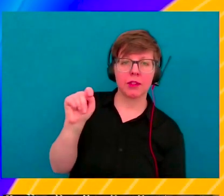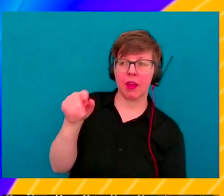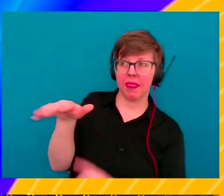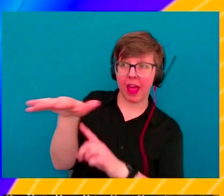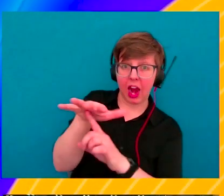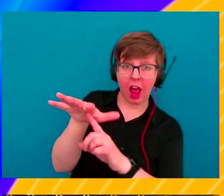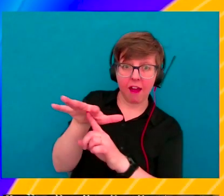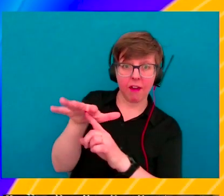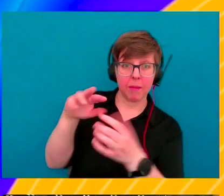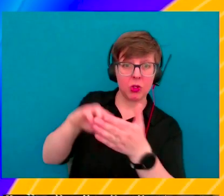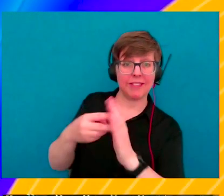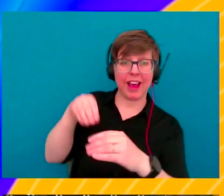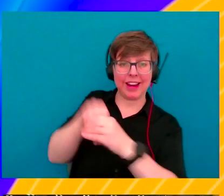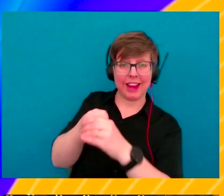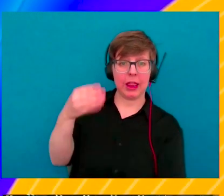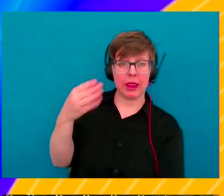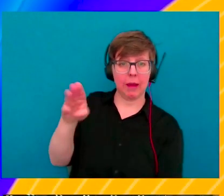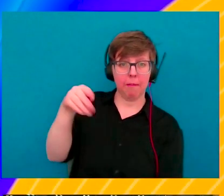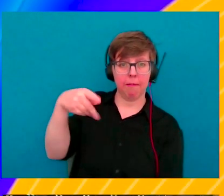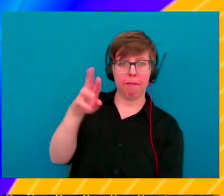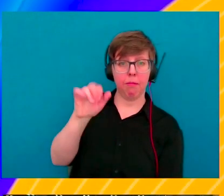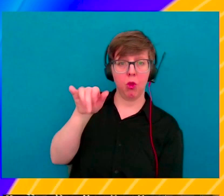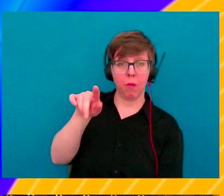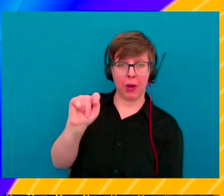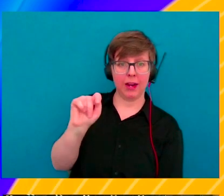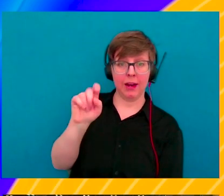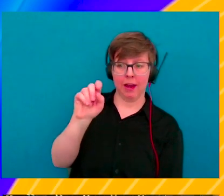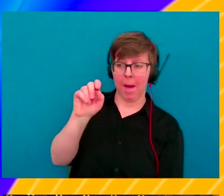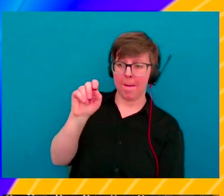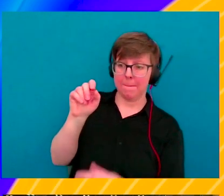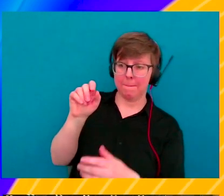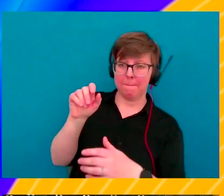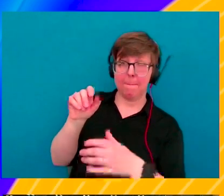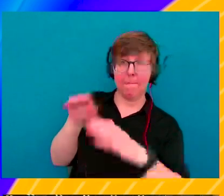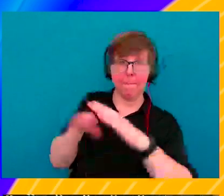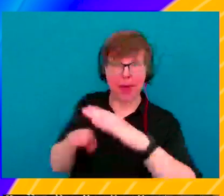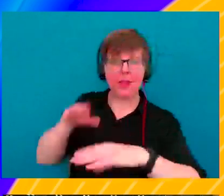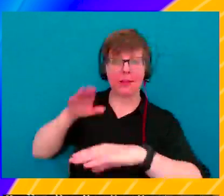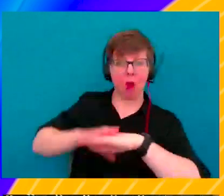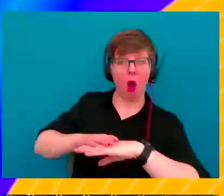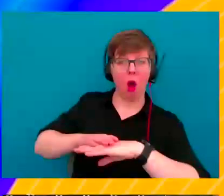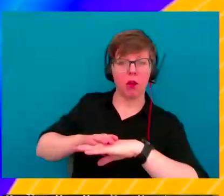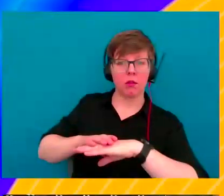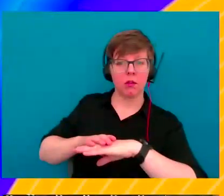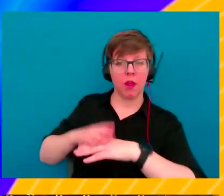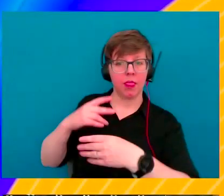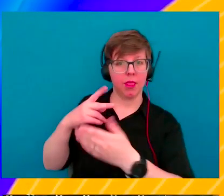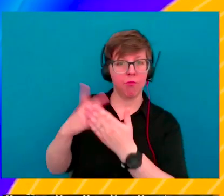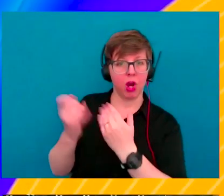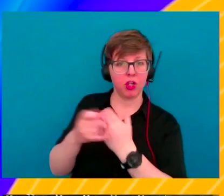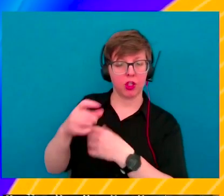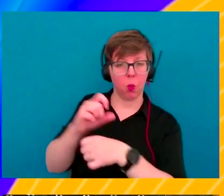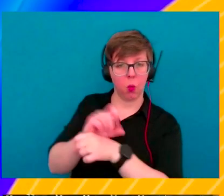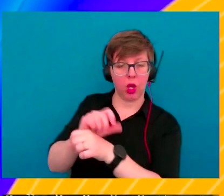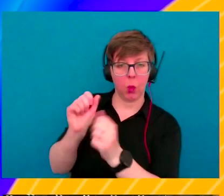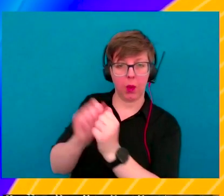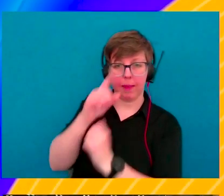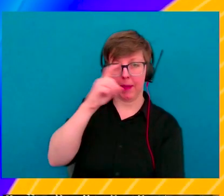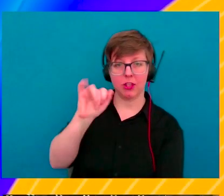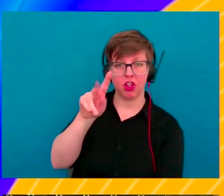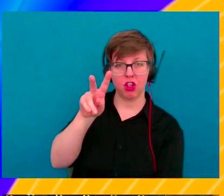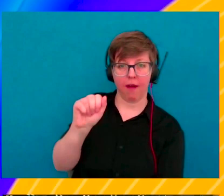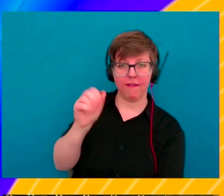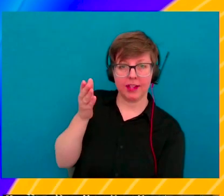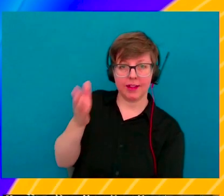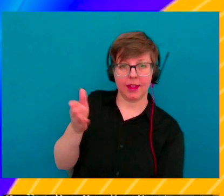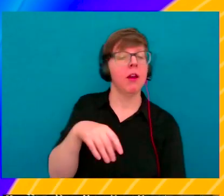blueprint based on the type of project you're working on. So that's why Java's there, right? Because we had that as part of Right. the Right. overall project. And so all your devs on your